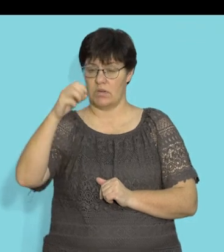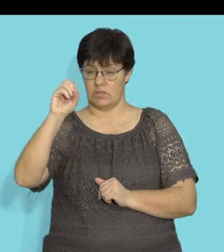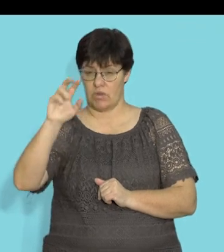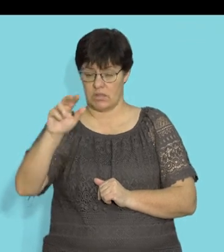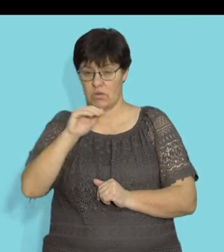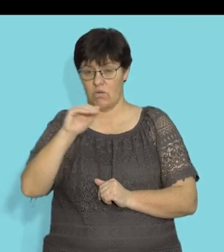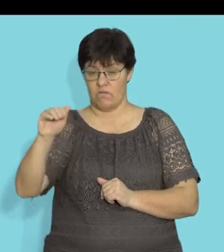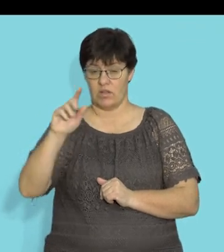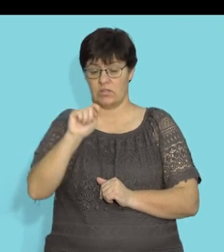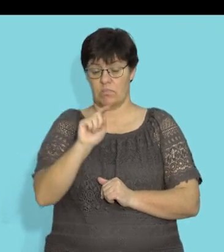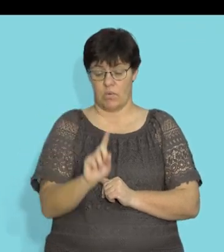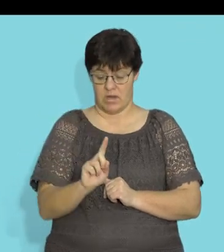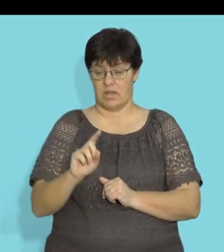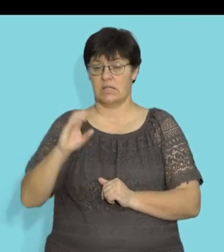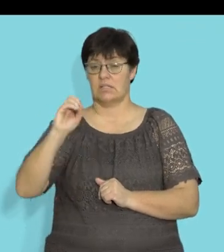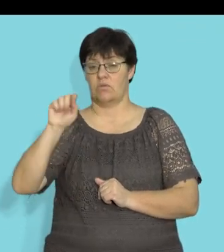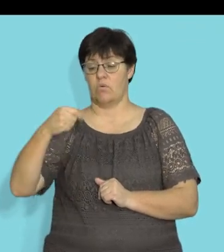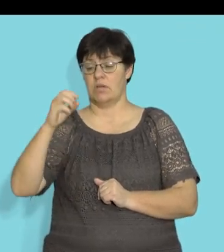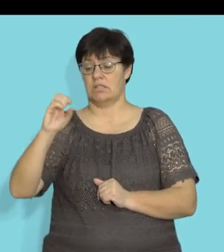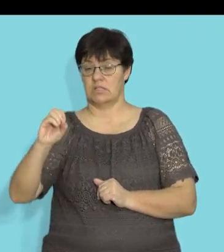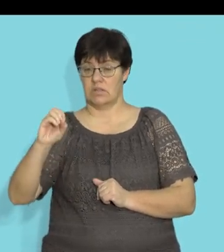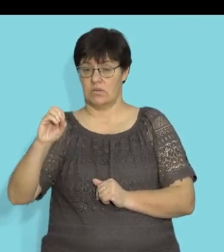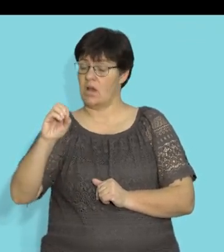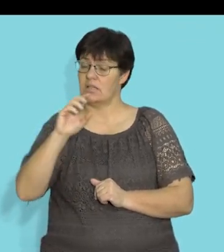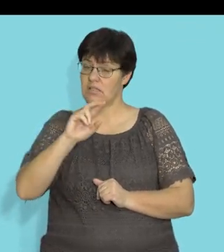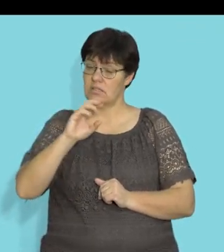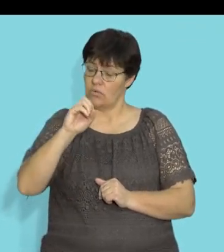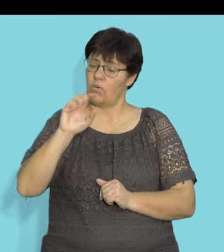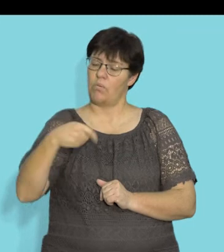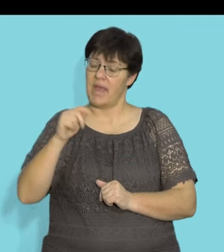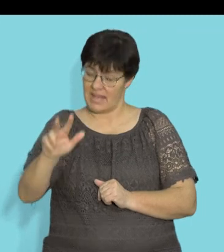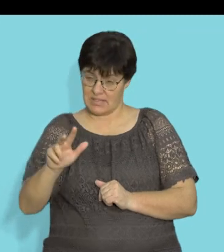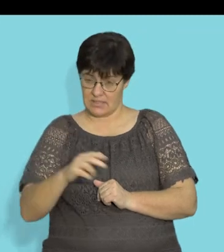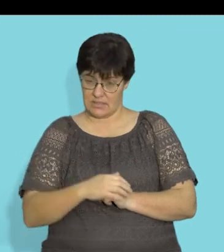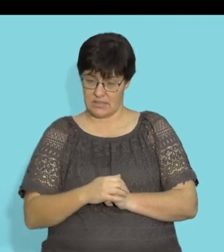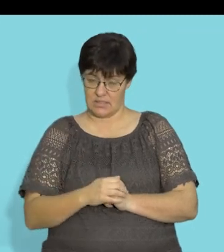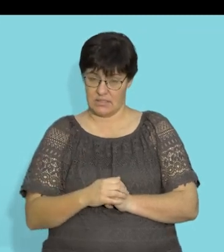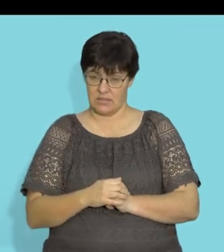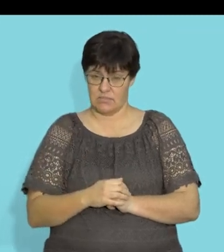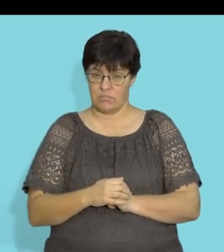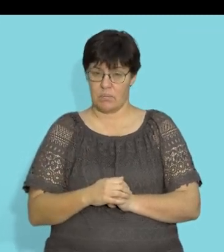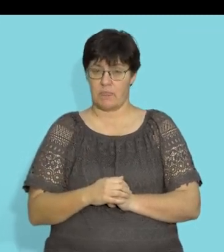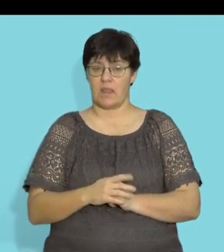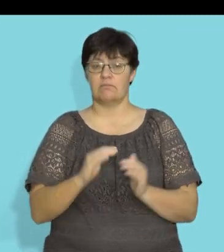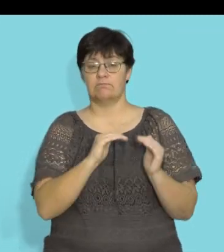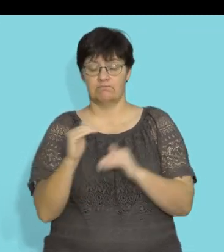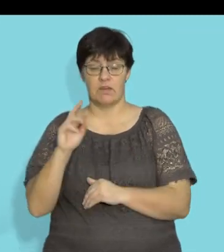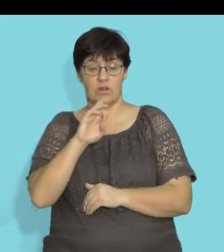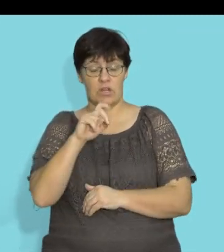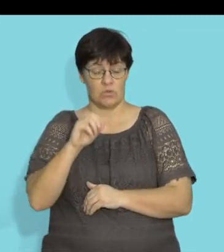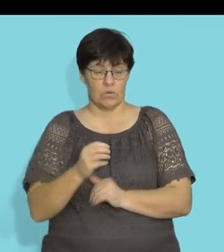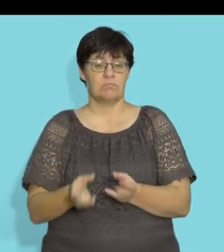0,08 over term 1, which is 0,8. This is going to give me a common ratio